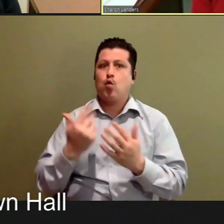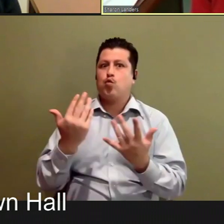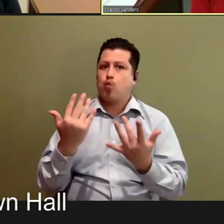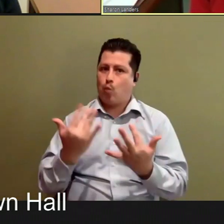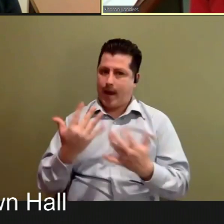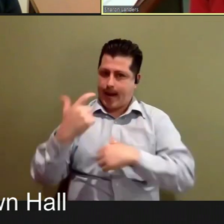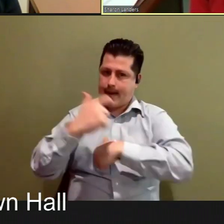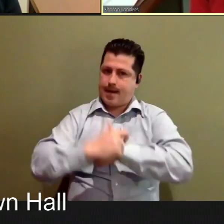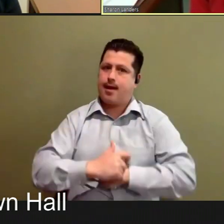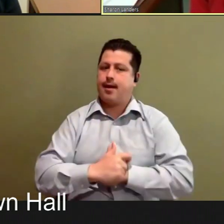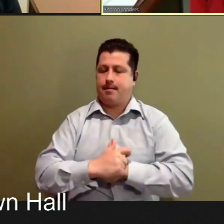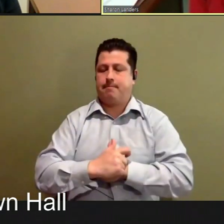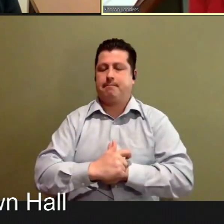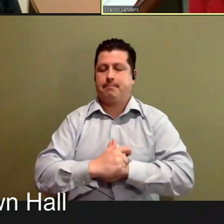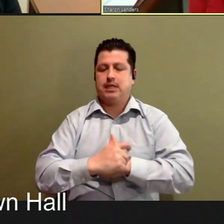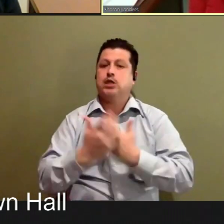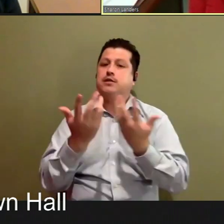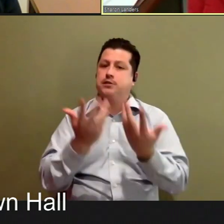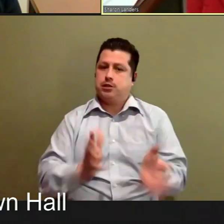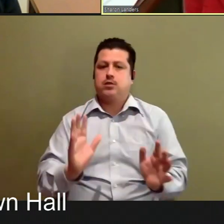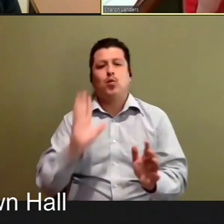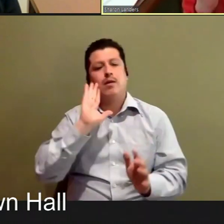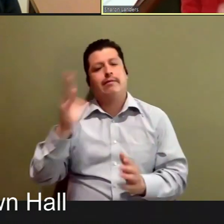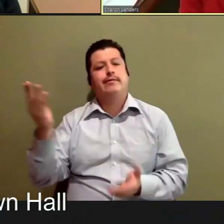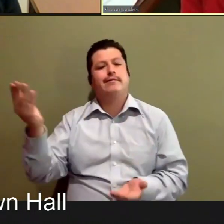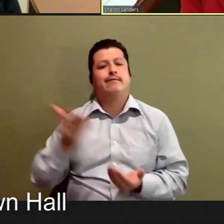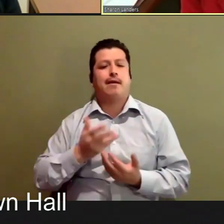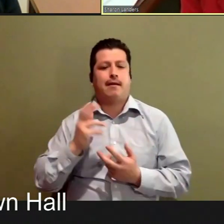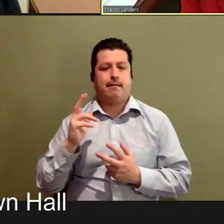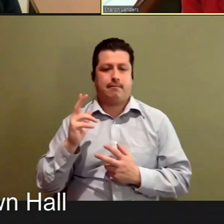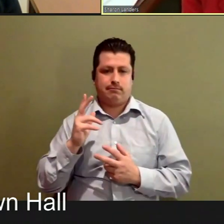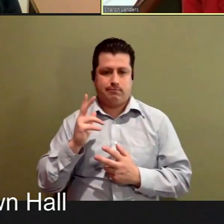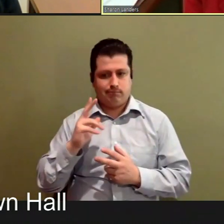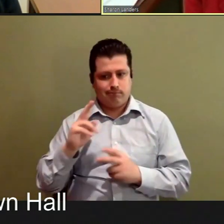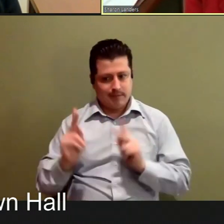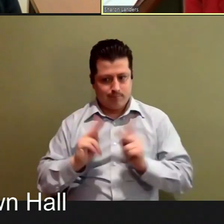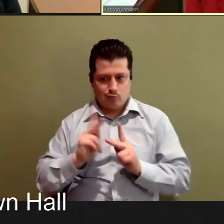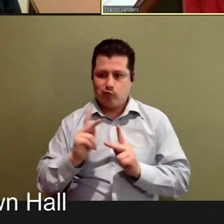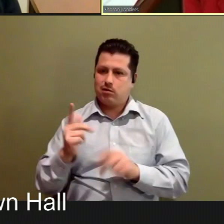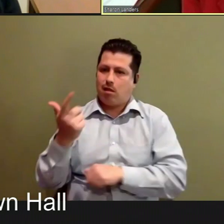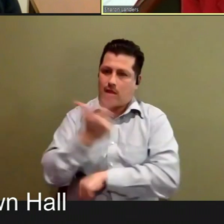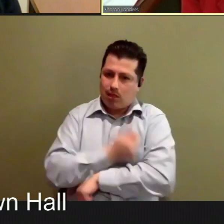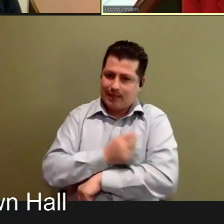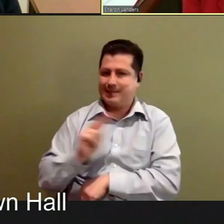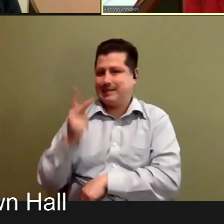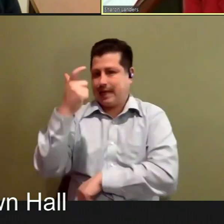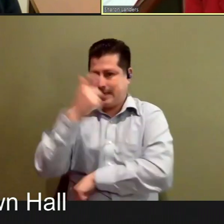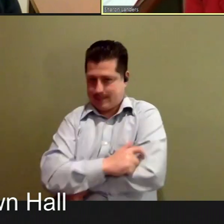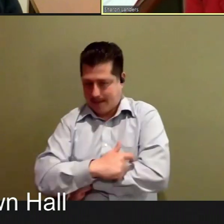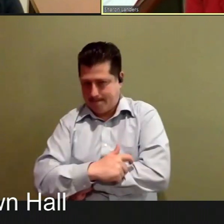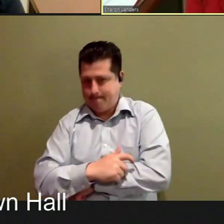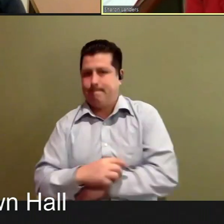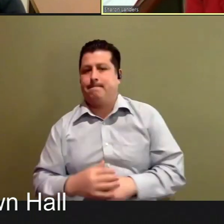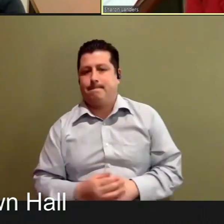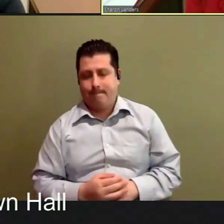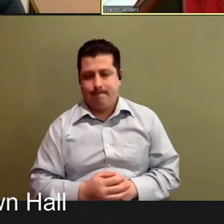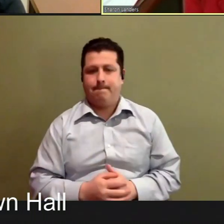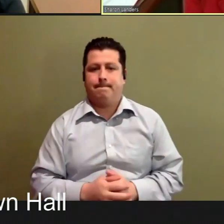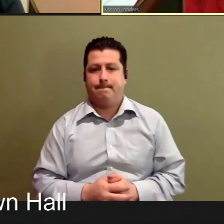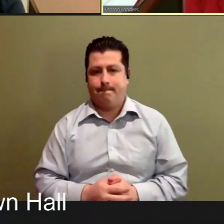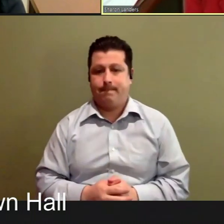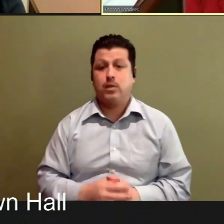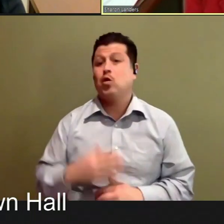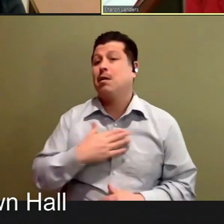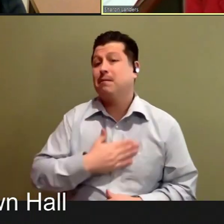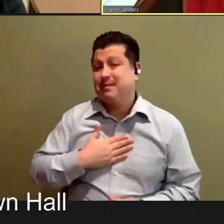for their second vaccination. Kevin, who's taking care of audio for me, would you please let the council members back on so that